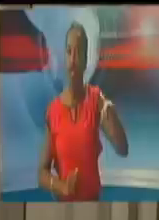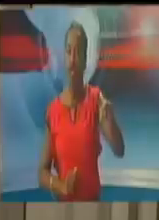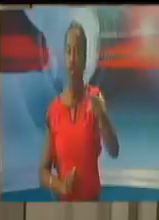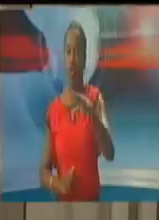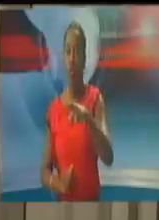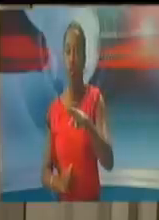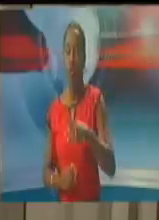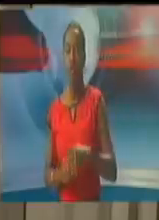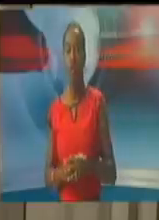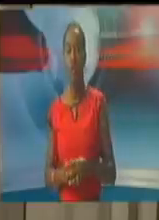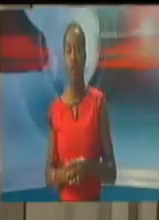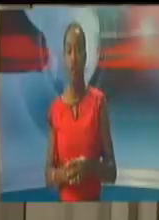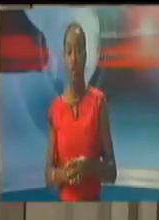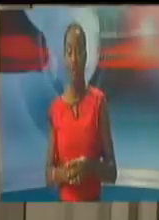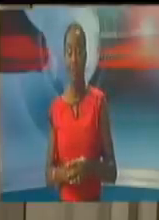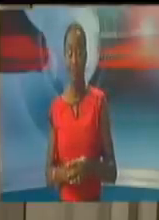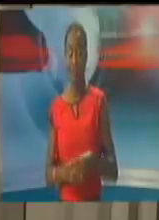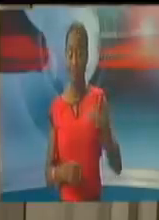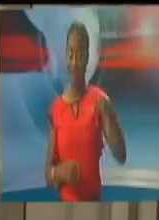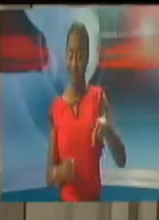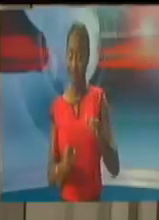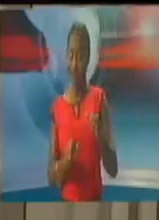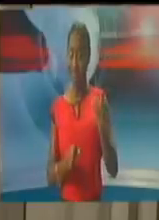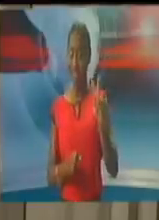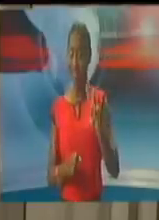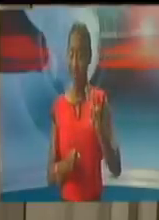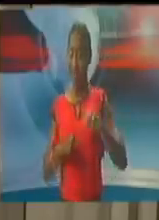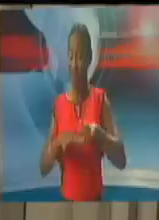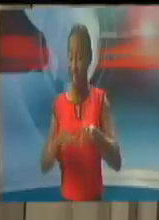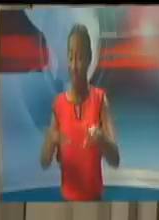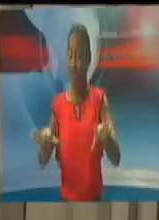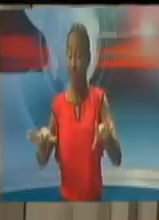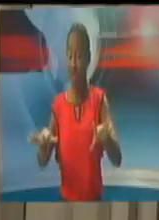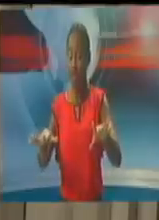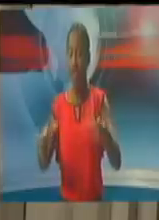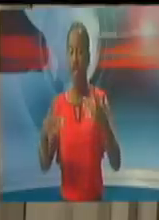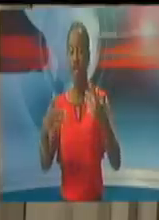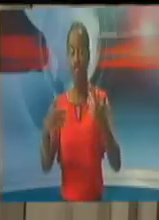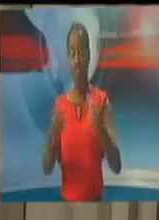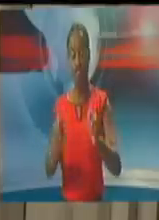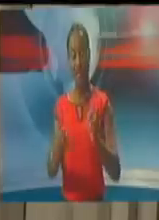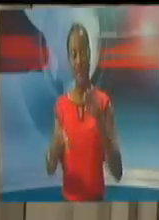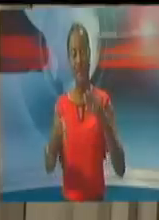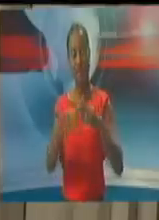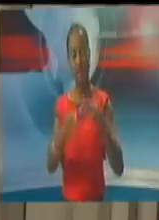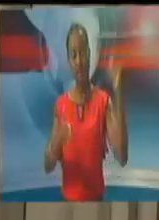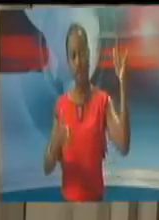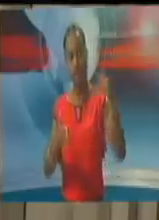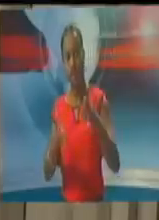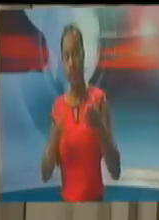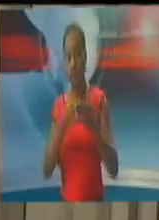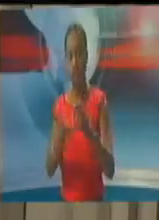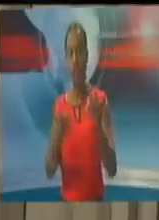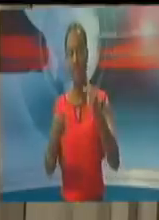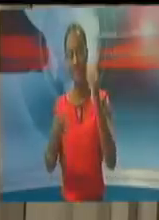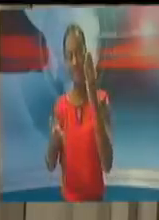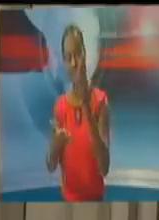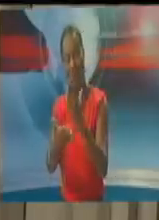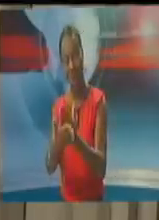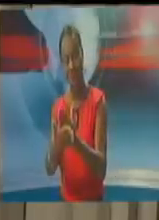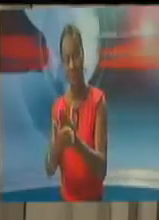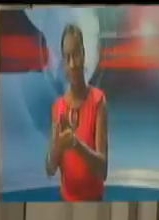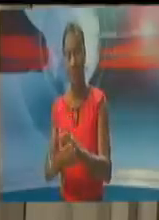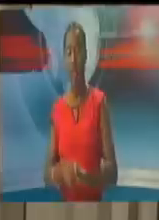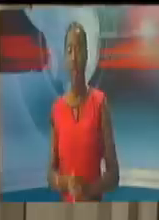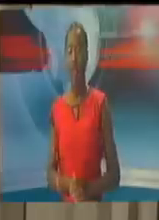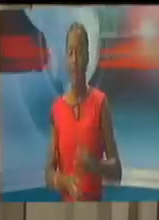importation of this virus is what we're combating. That's one of the things we're combating. You all would recall, as we've gone through the history over the